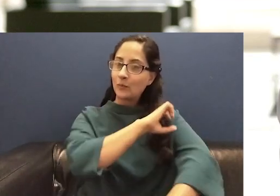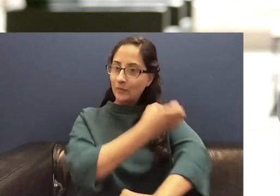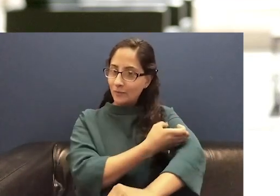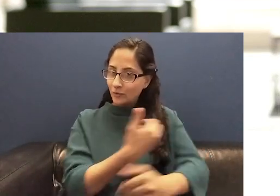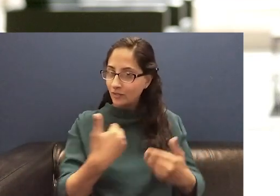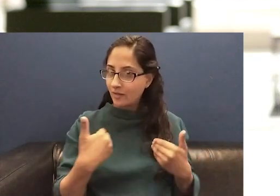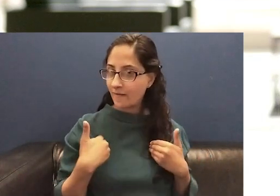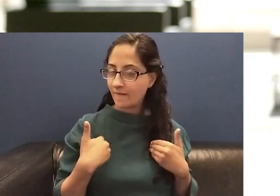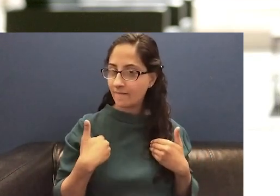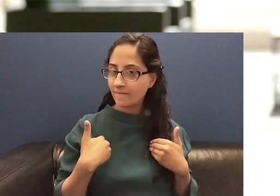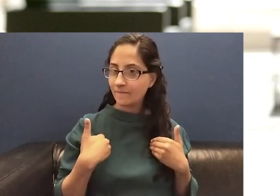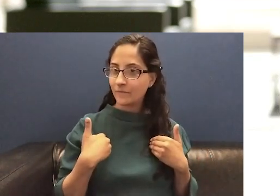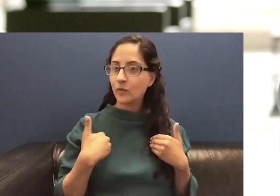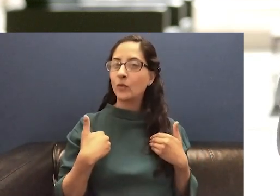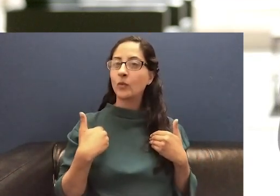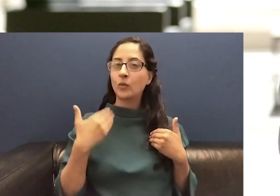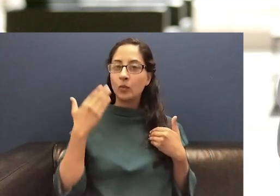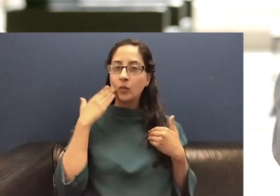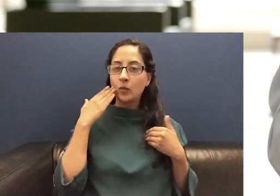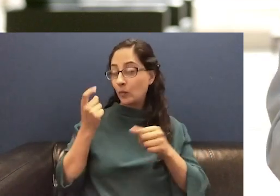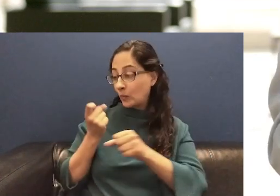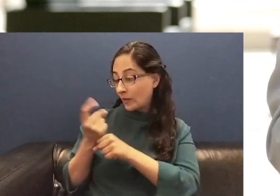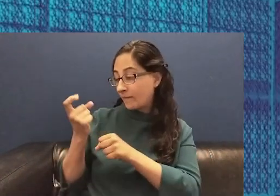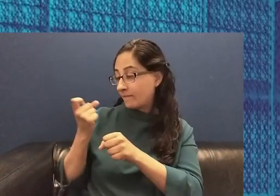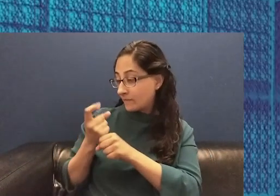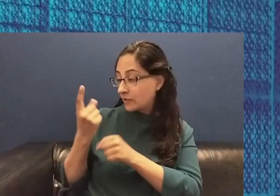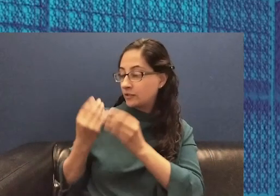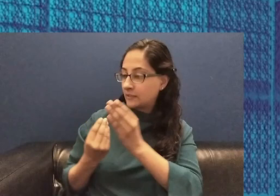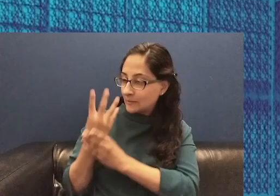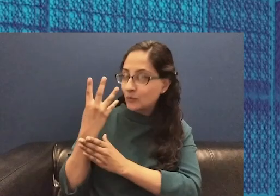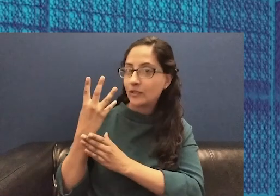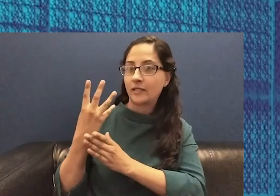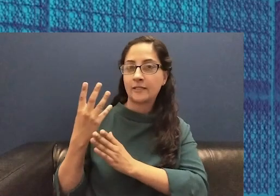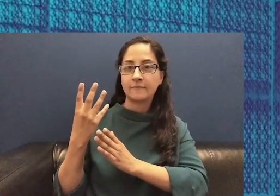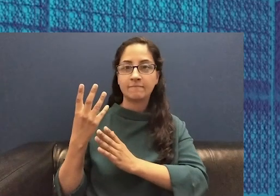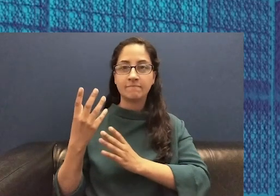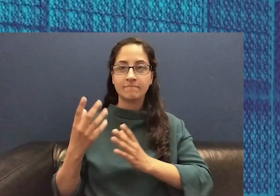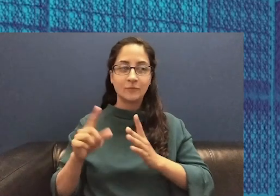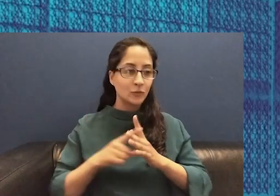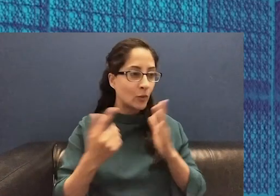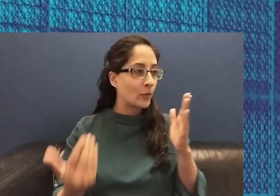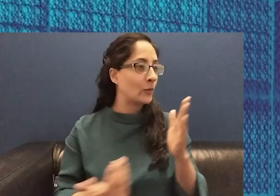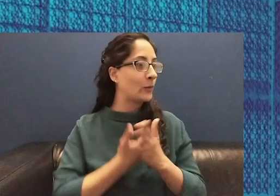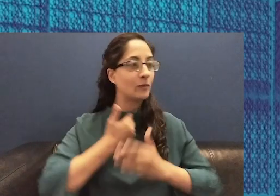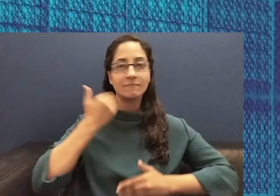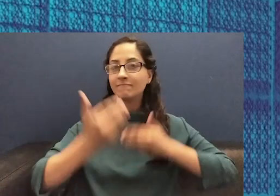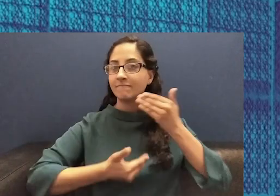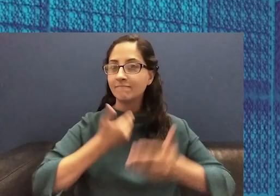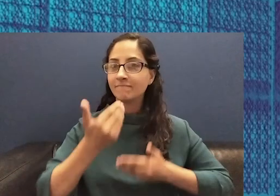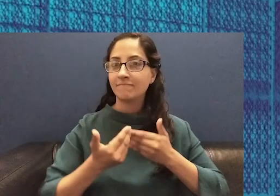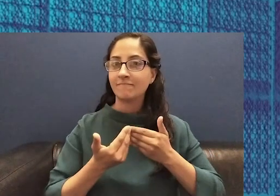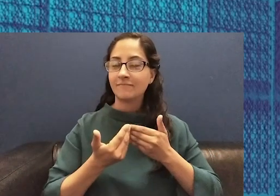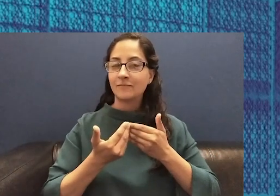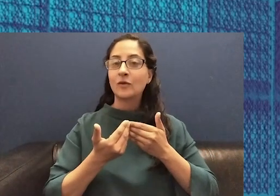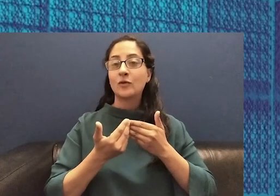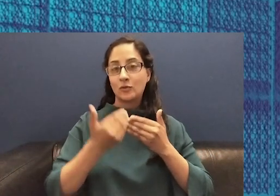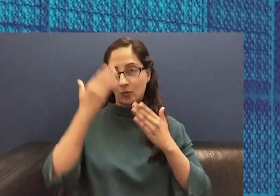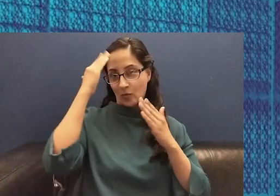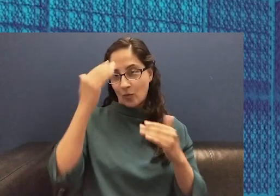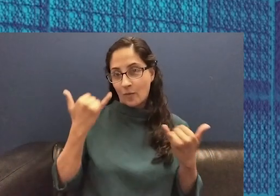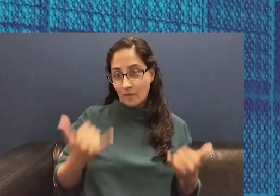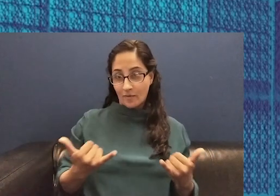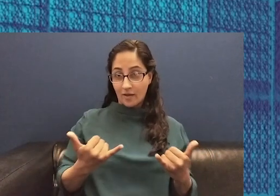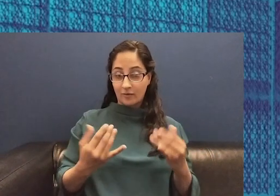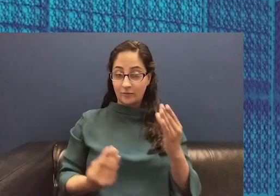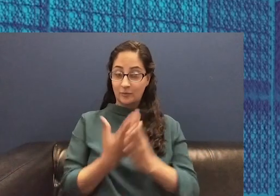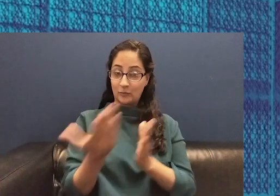walk campaign for so long, including getting an opportunity for people to reach out to their workplaces, where in the spring maybe they'll